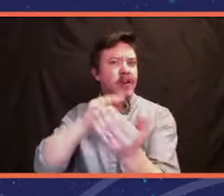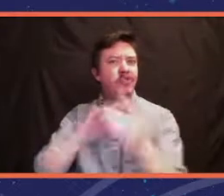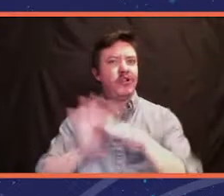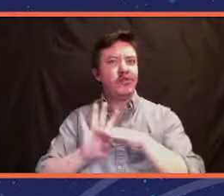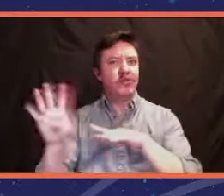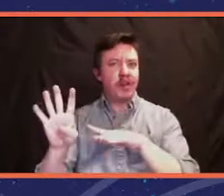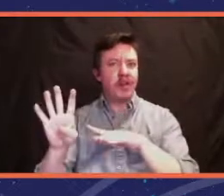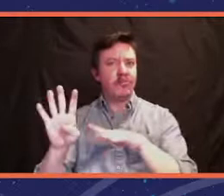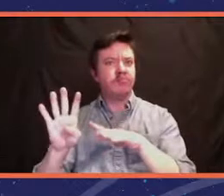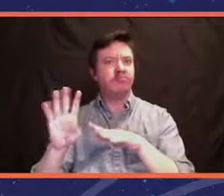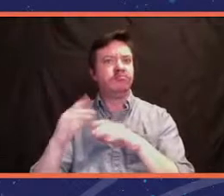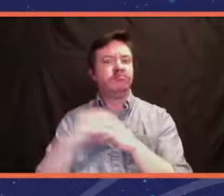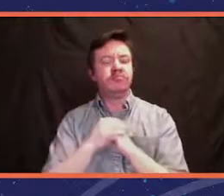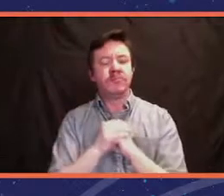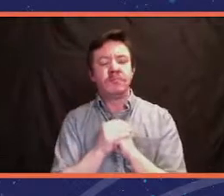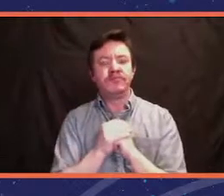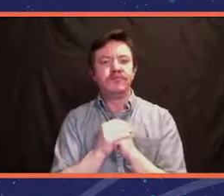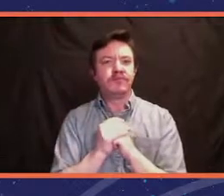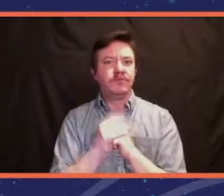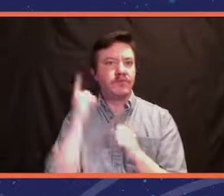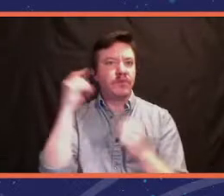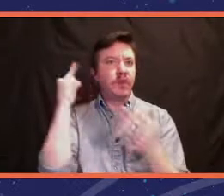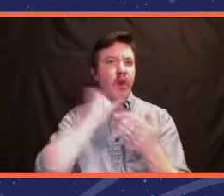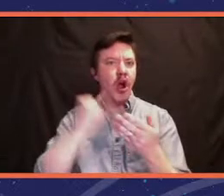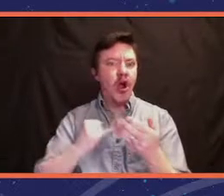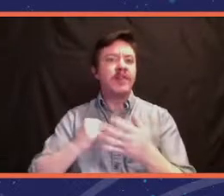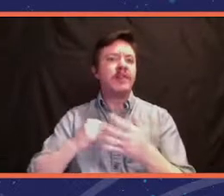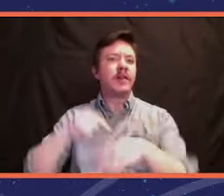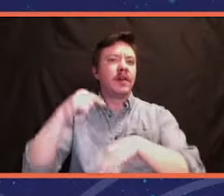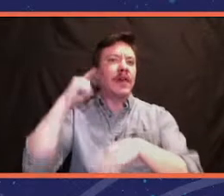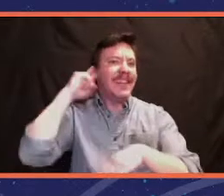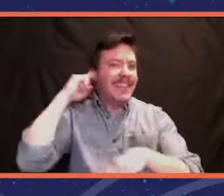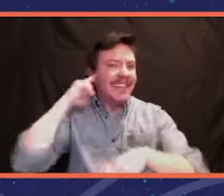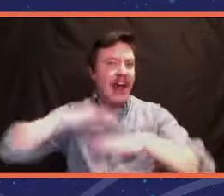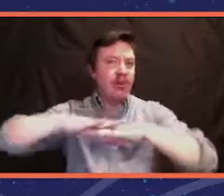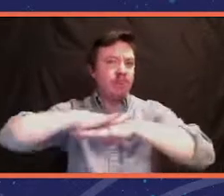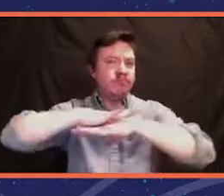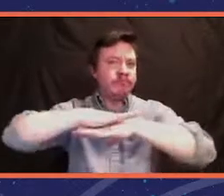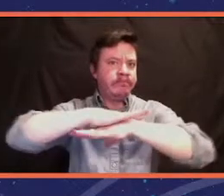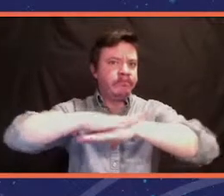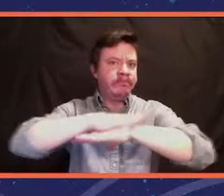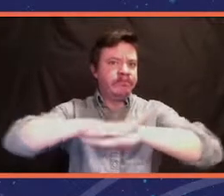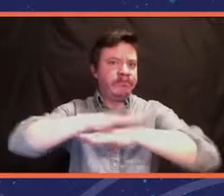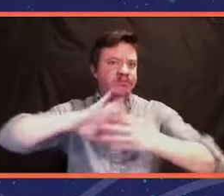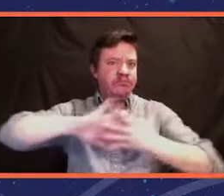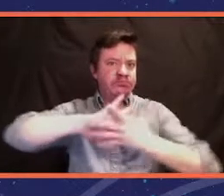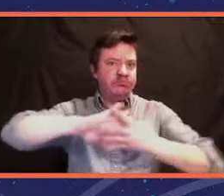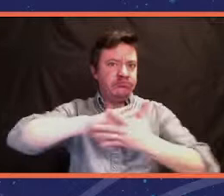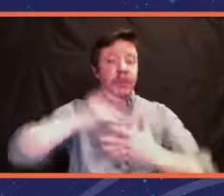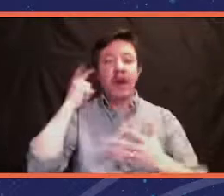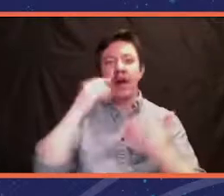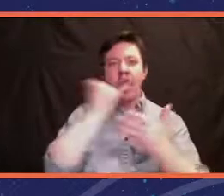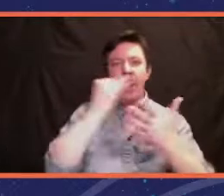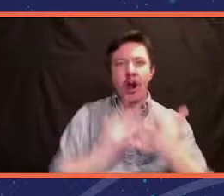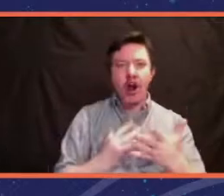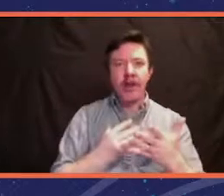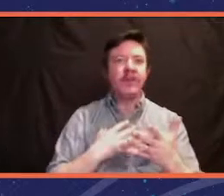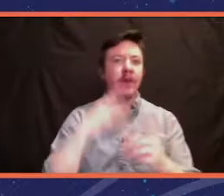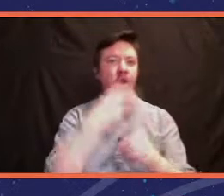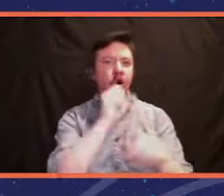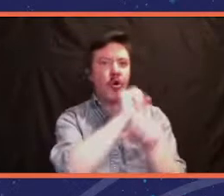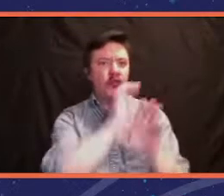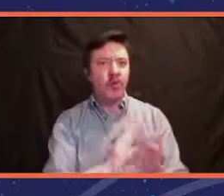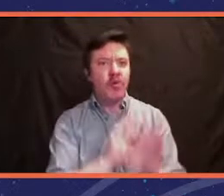for artists and cultural workers and organizers to